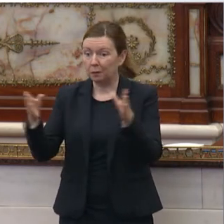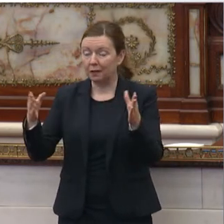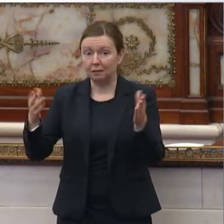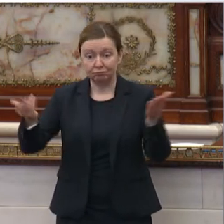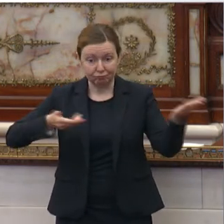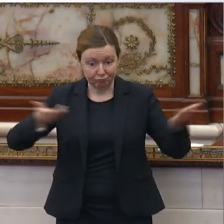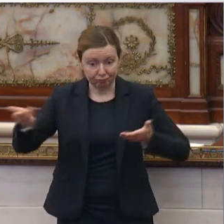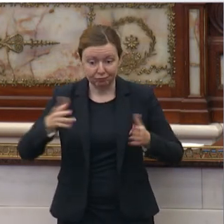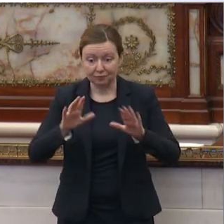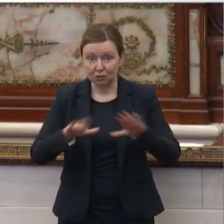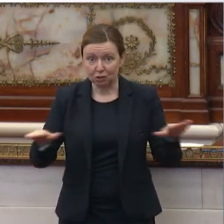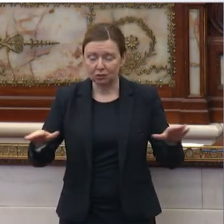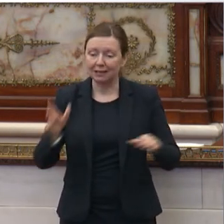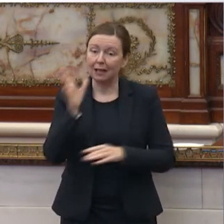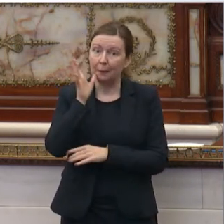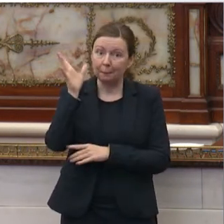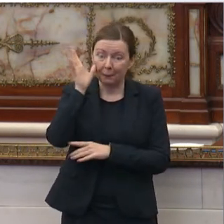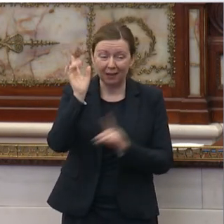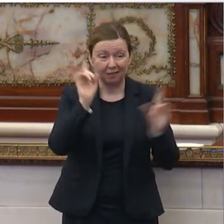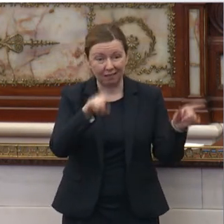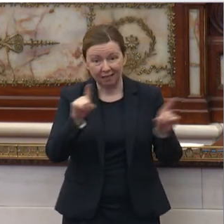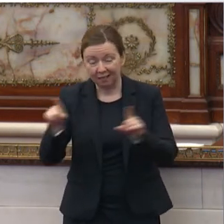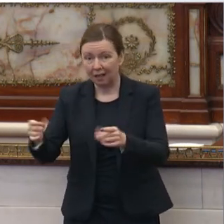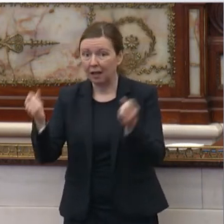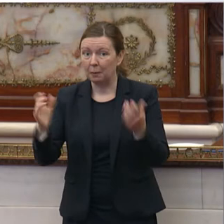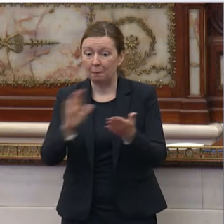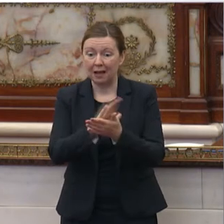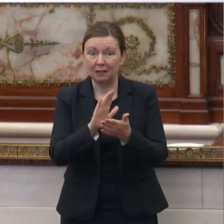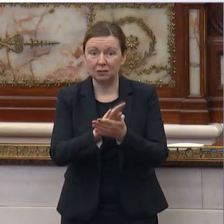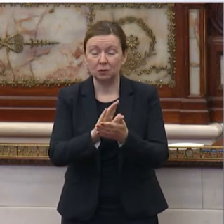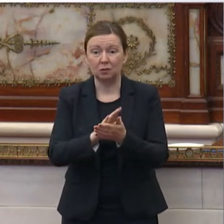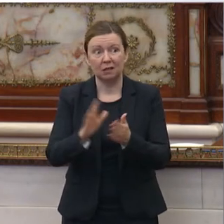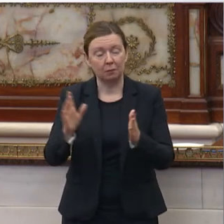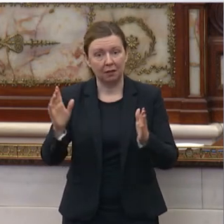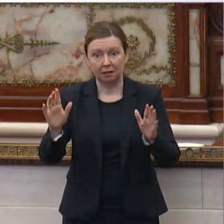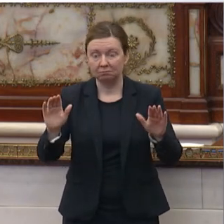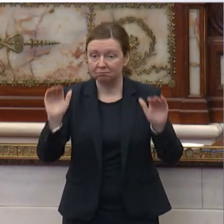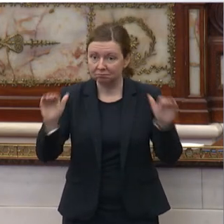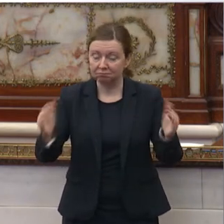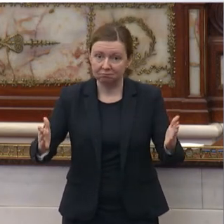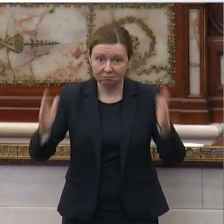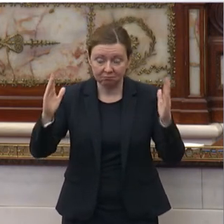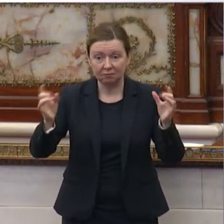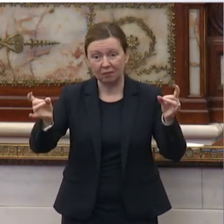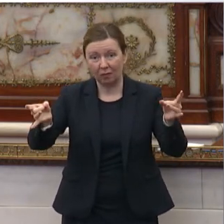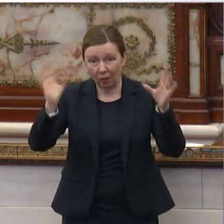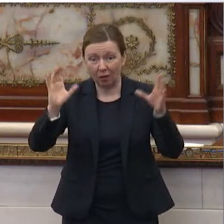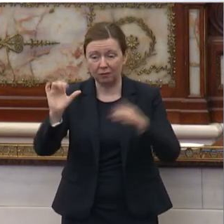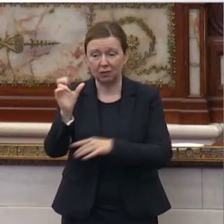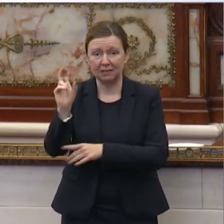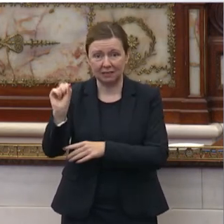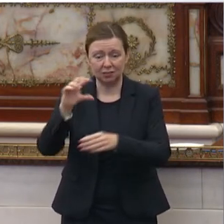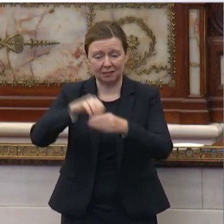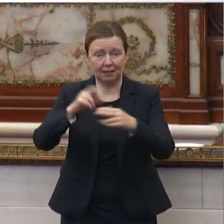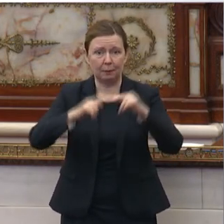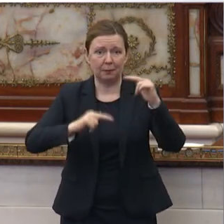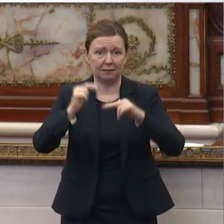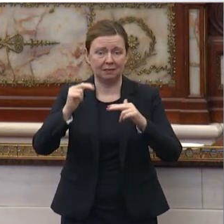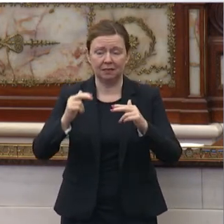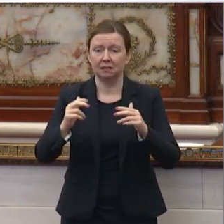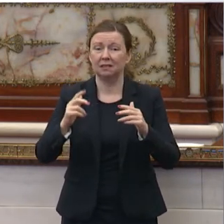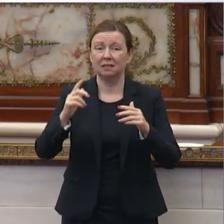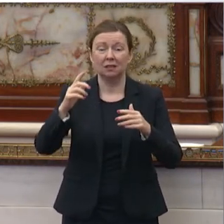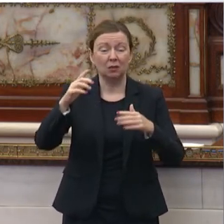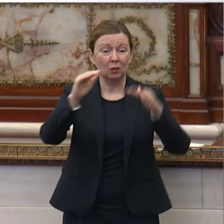children, parents at school after school in this city have been ringing the alarm on the deplorable conditions of our school buildings. Leaking